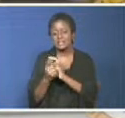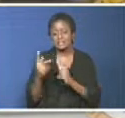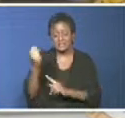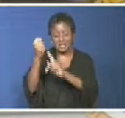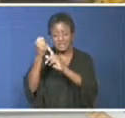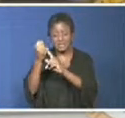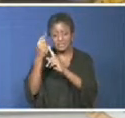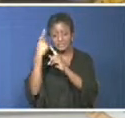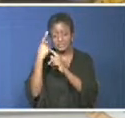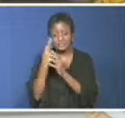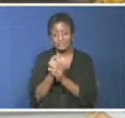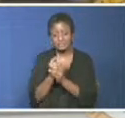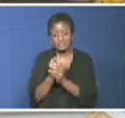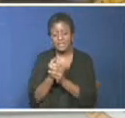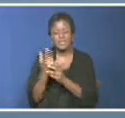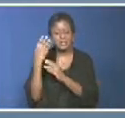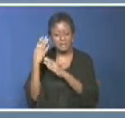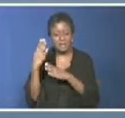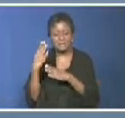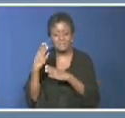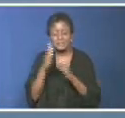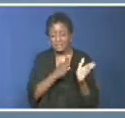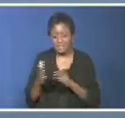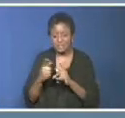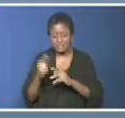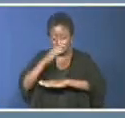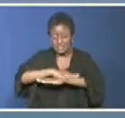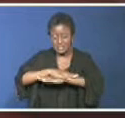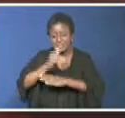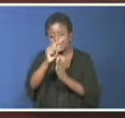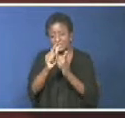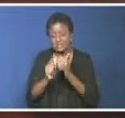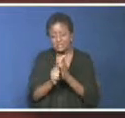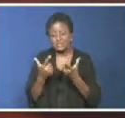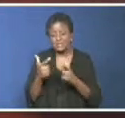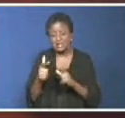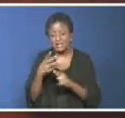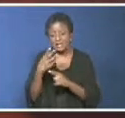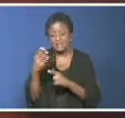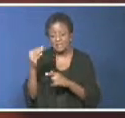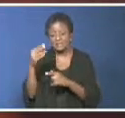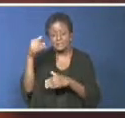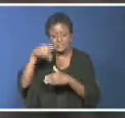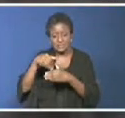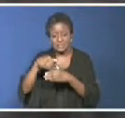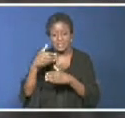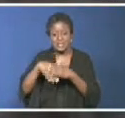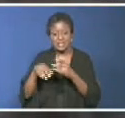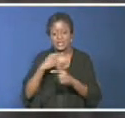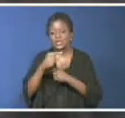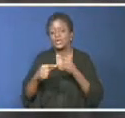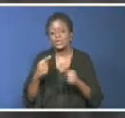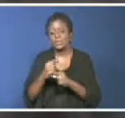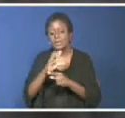of the Bahamas' intention to table legislation that will allow for the participation in the global carbon market. He says carbon mitigation